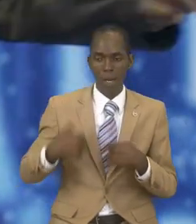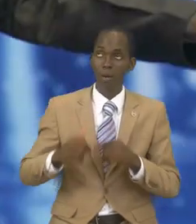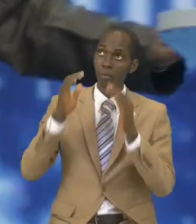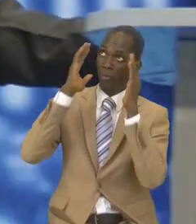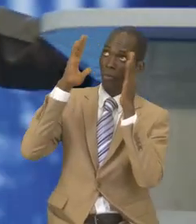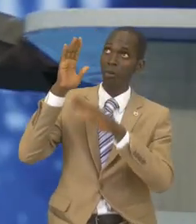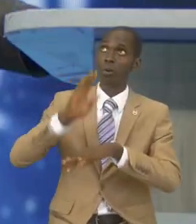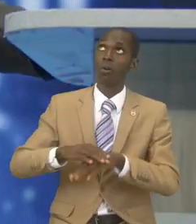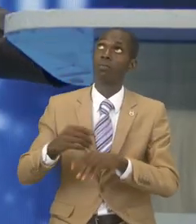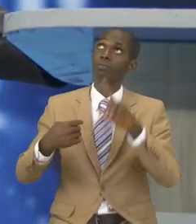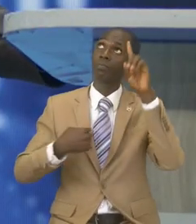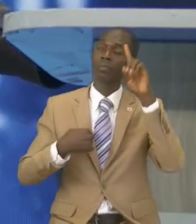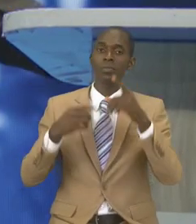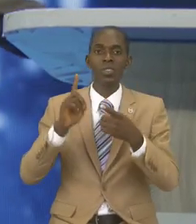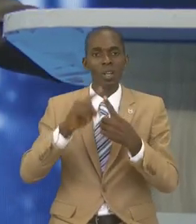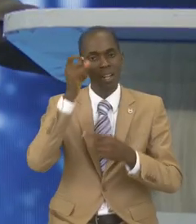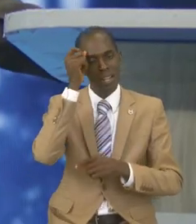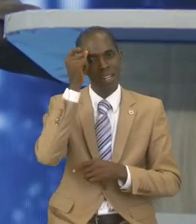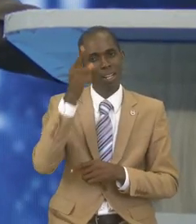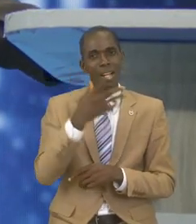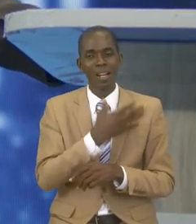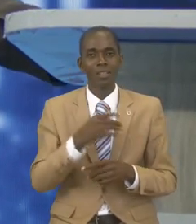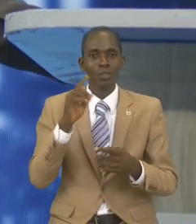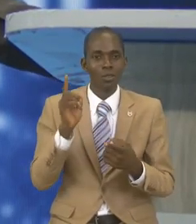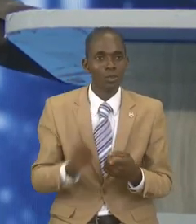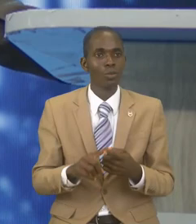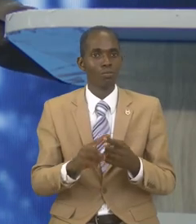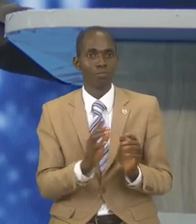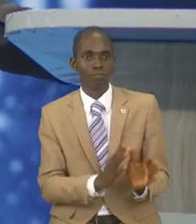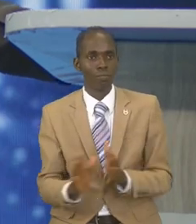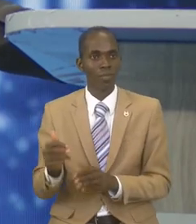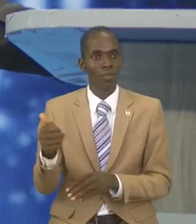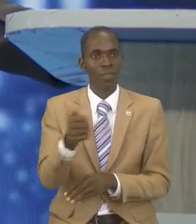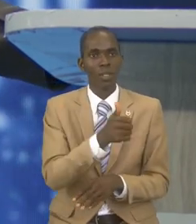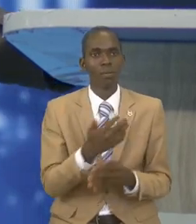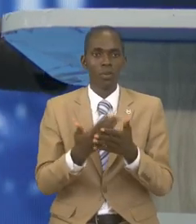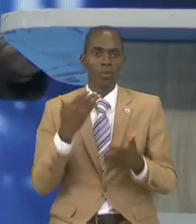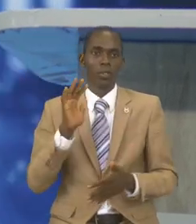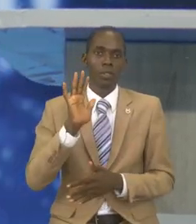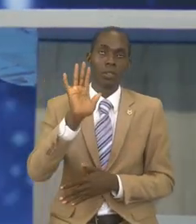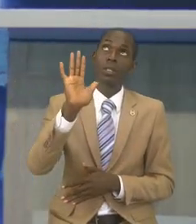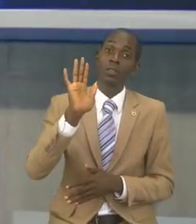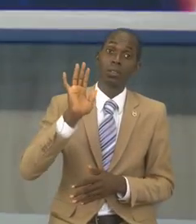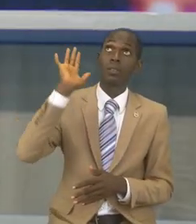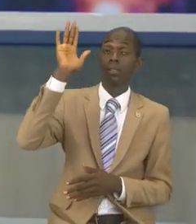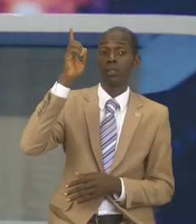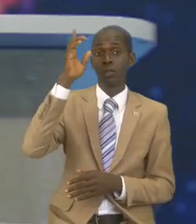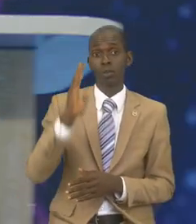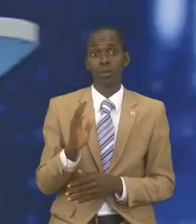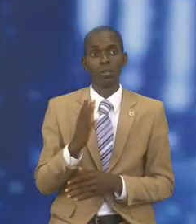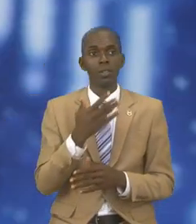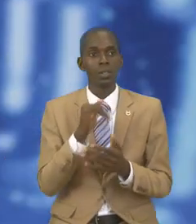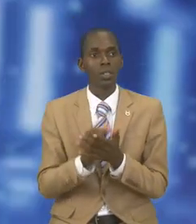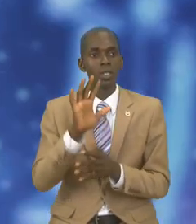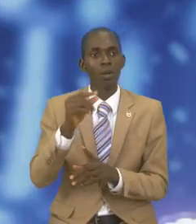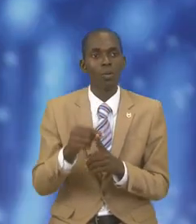me to understand and to chasten thyself before thy God. Thy words